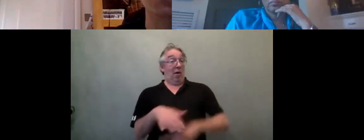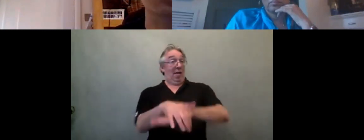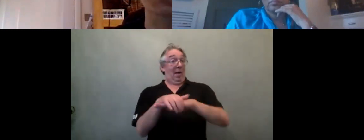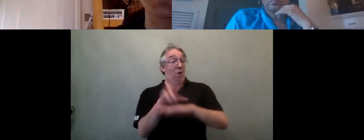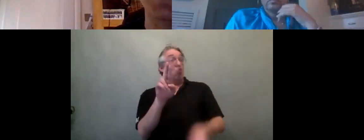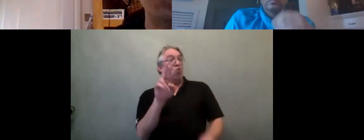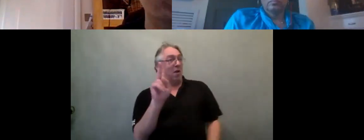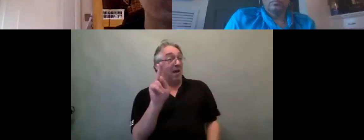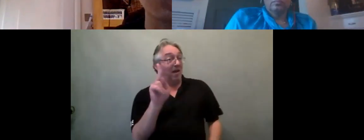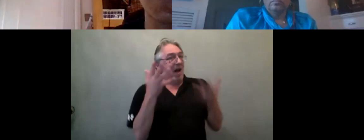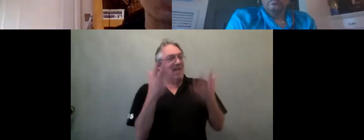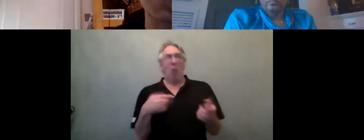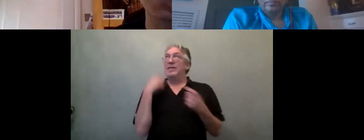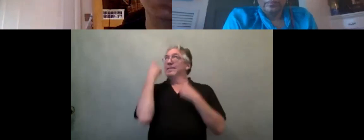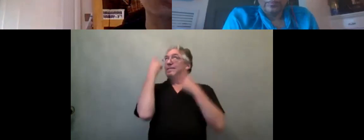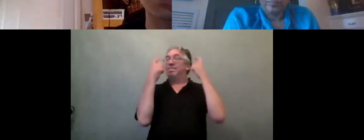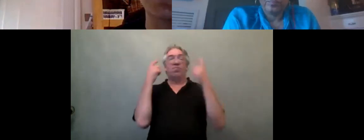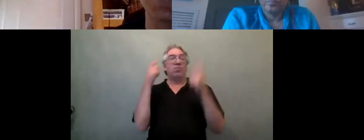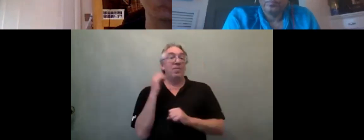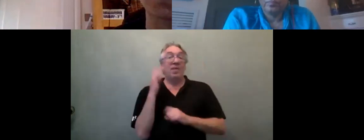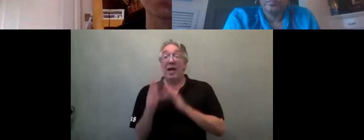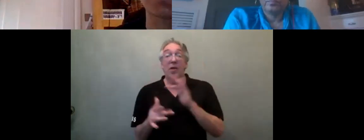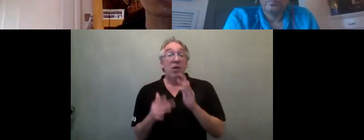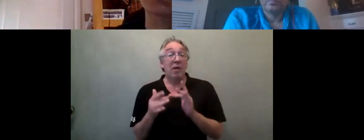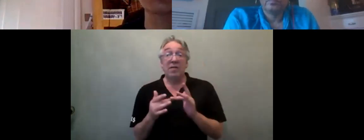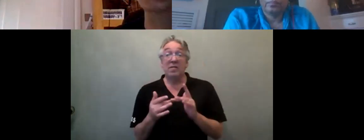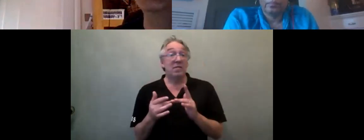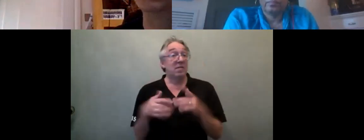as being as important as a public utility.